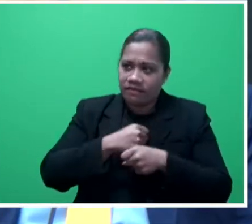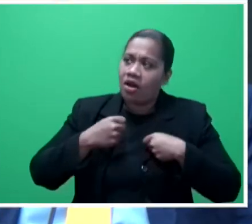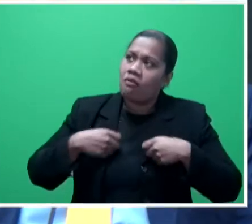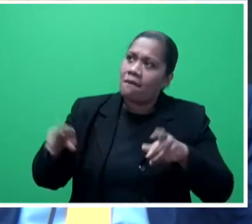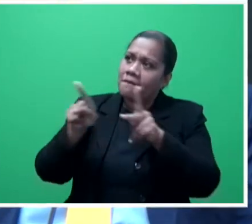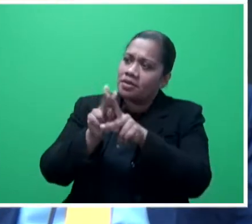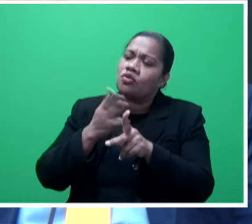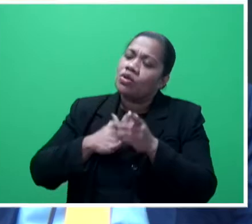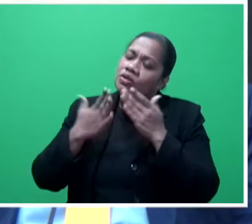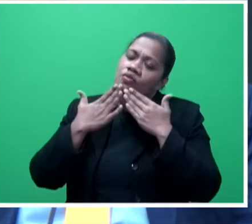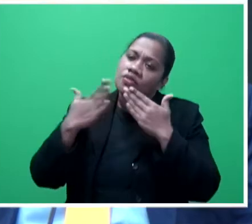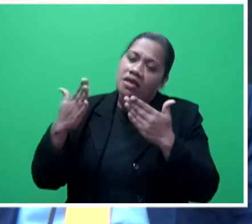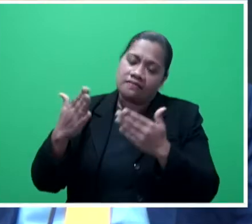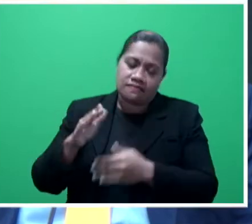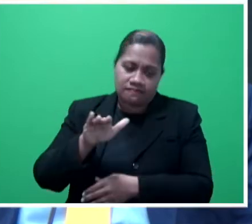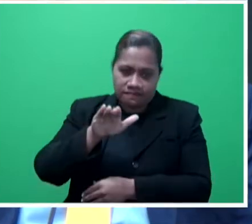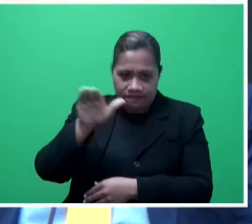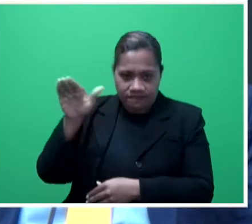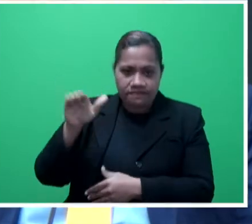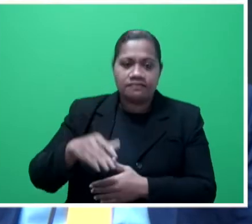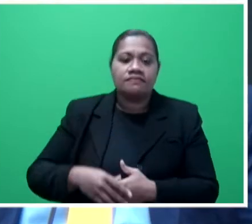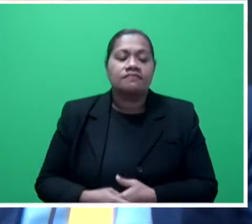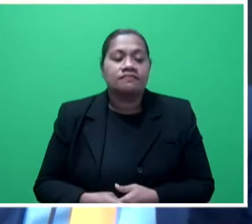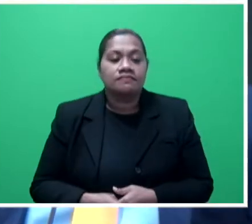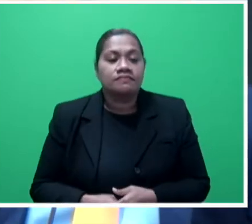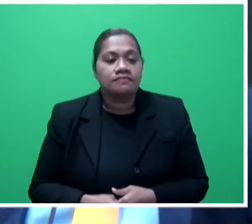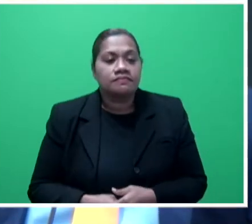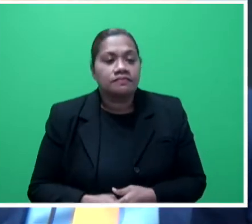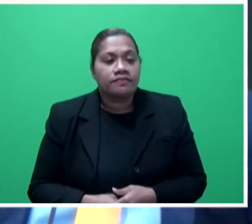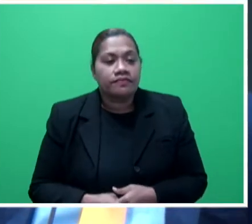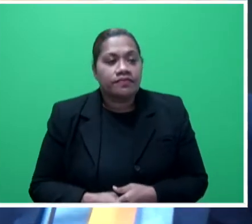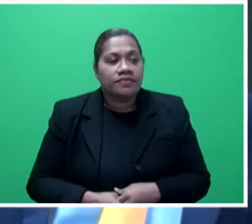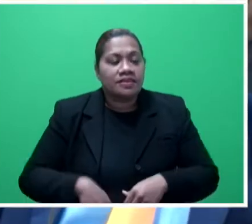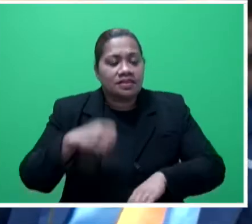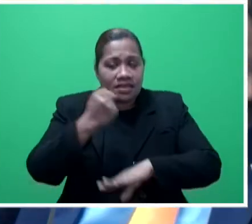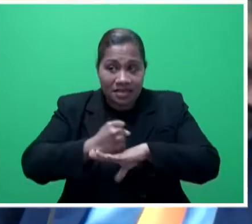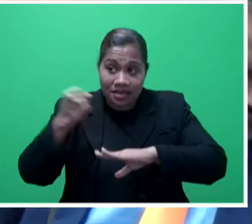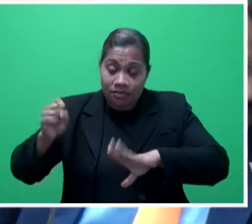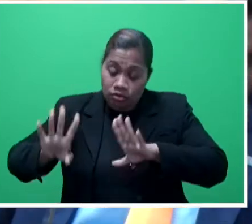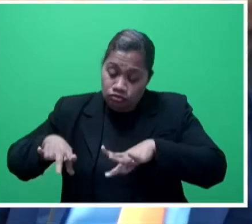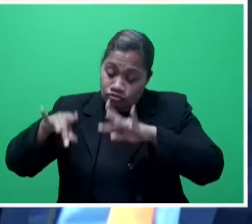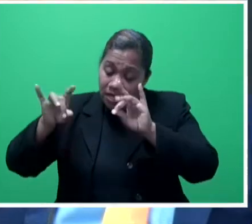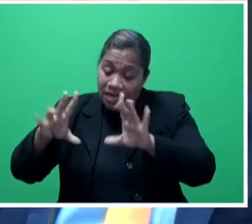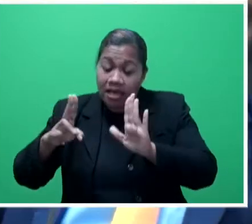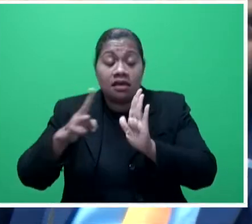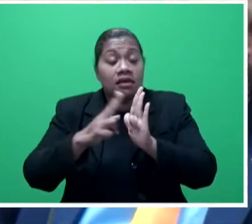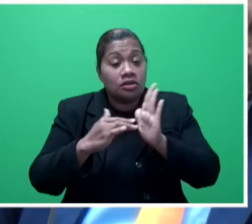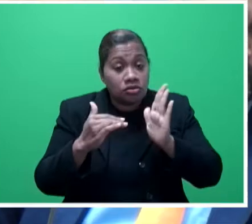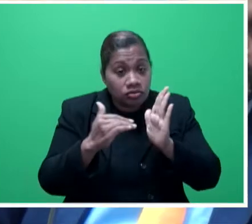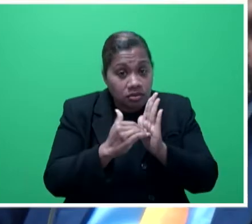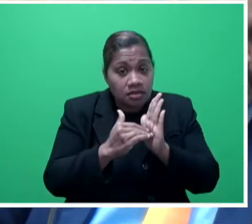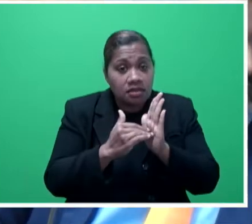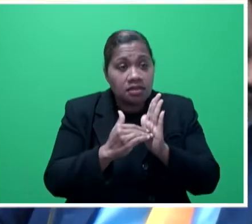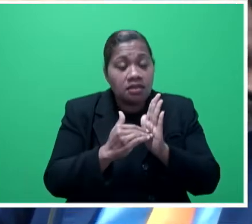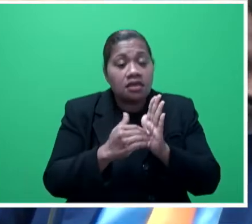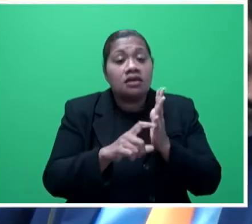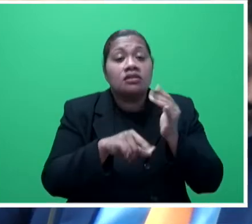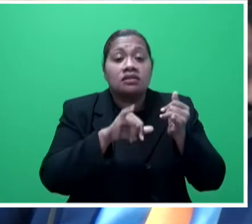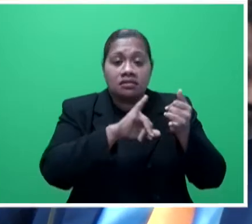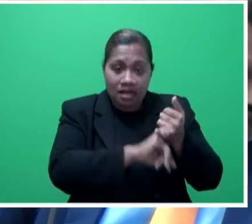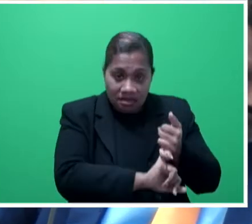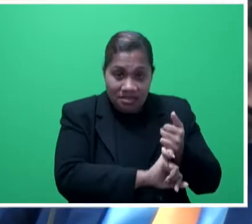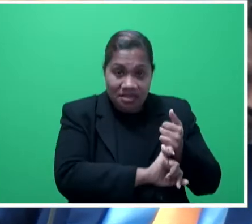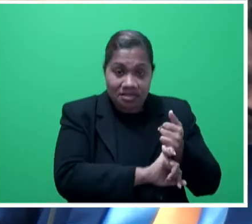them, beginning with the Government of Australia, the Government of New Zealand, the Government of the United States of